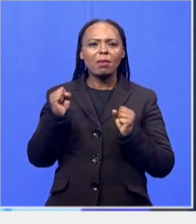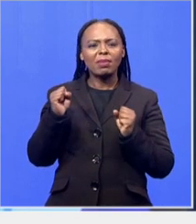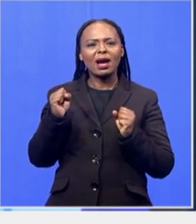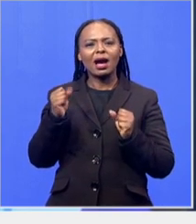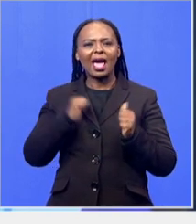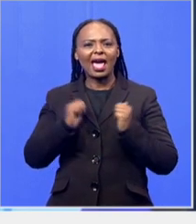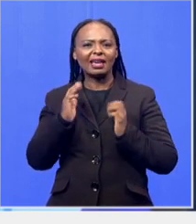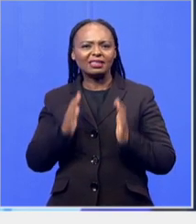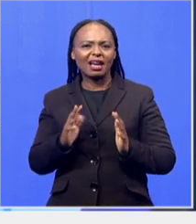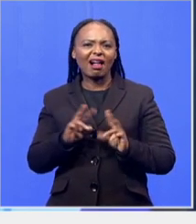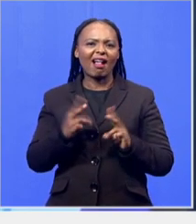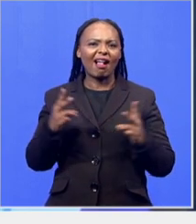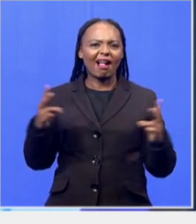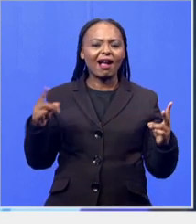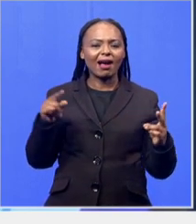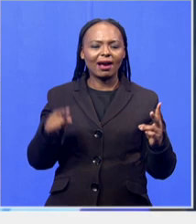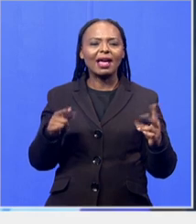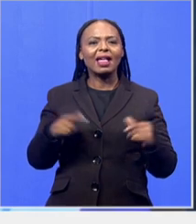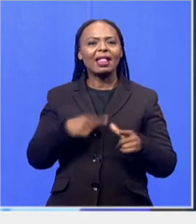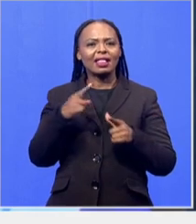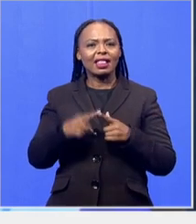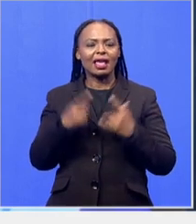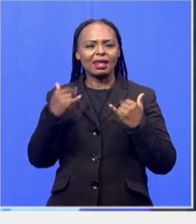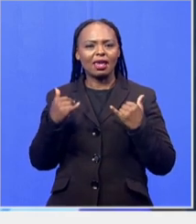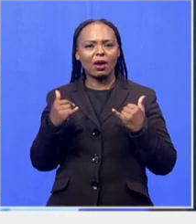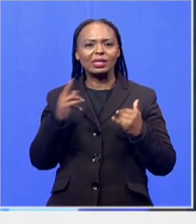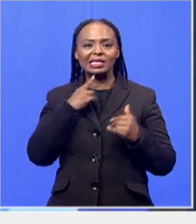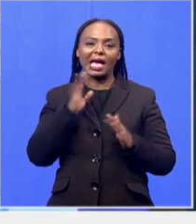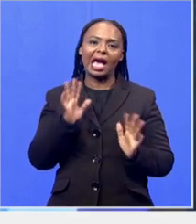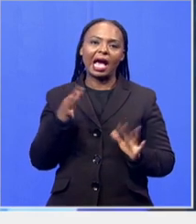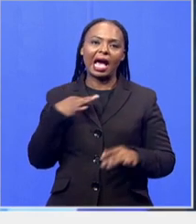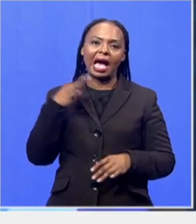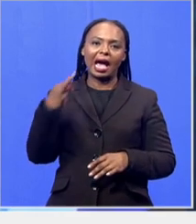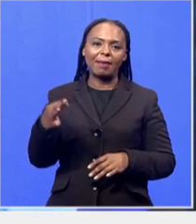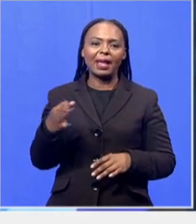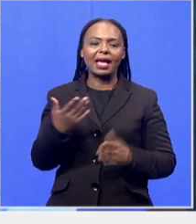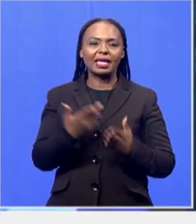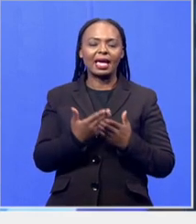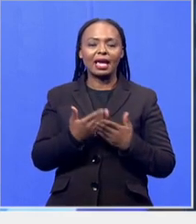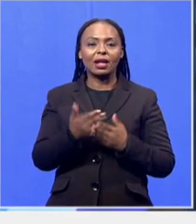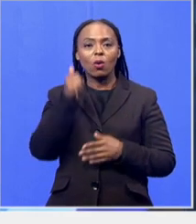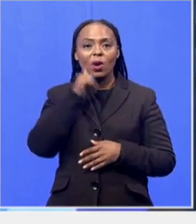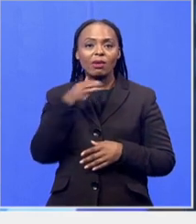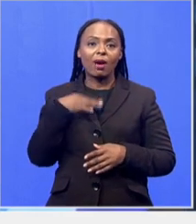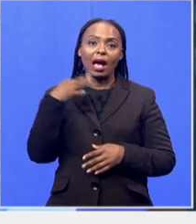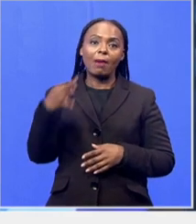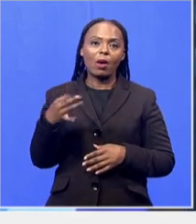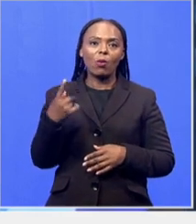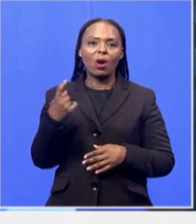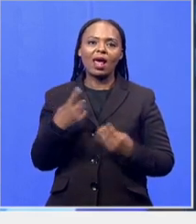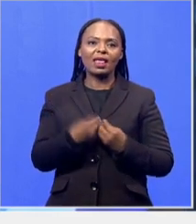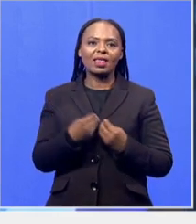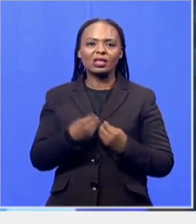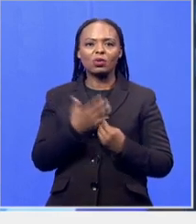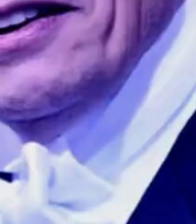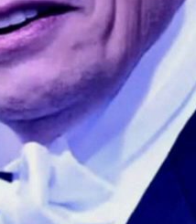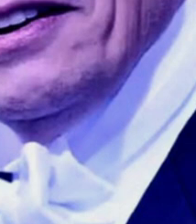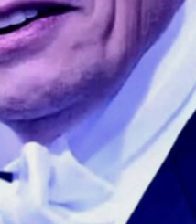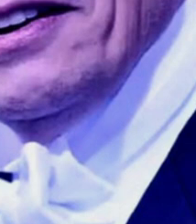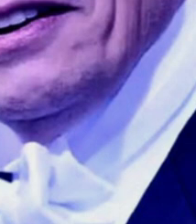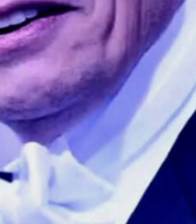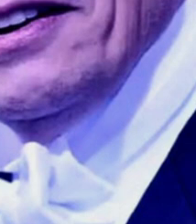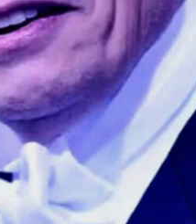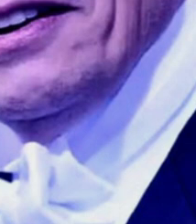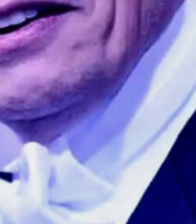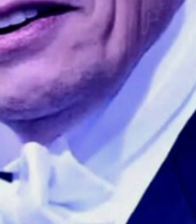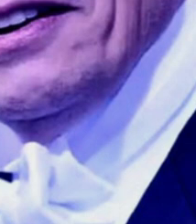that category. And then it moved to another stage whereby you can apply, where you apply, and one of the key things they would need you would be your ID, was the link of the